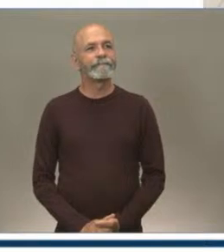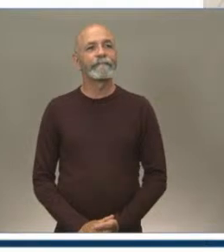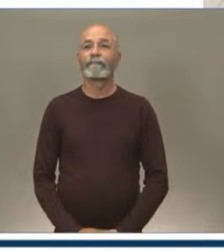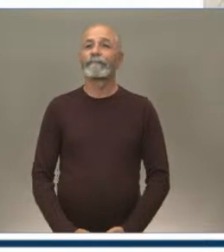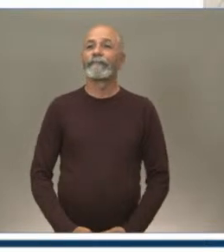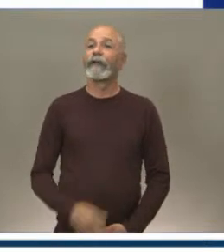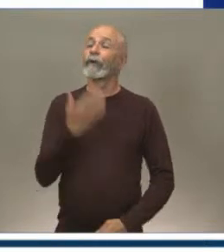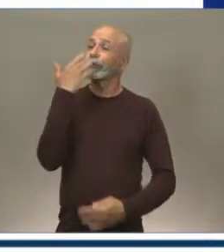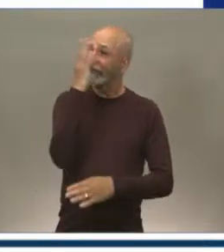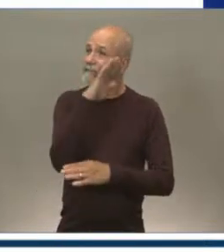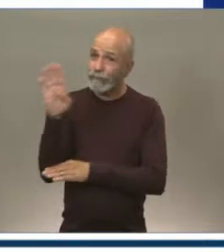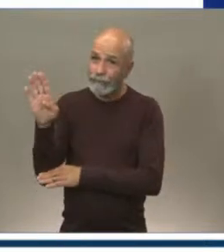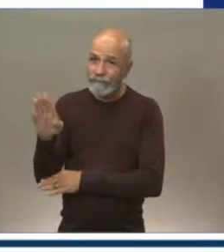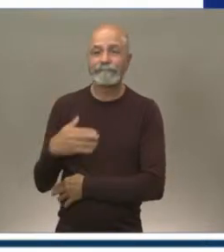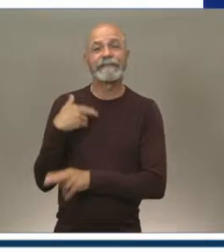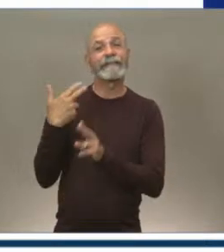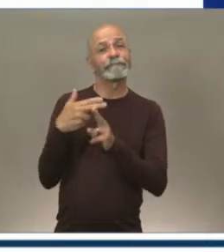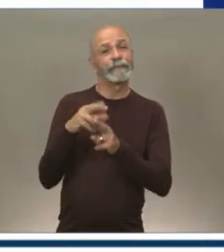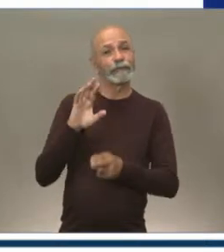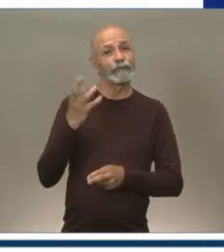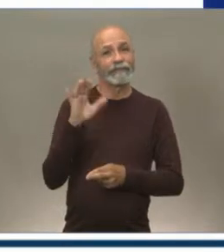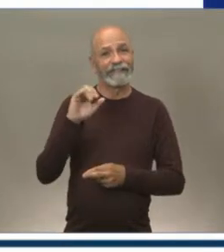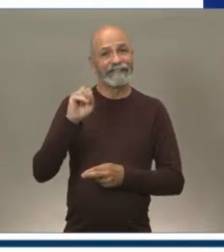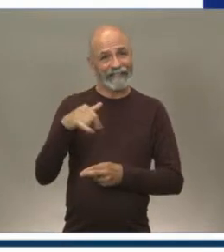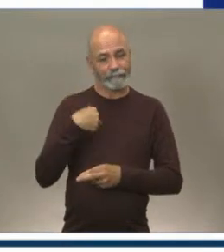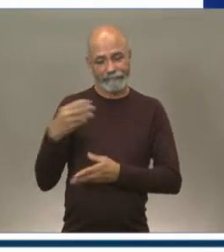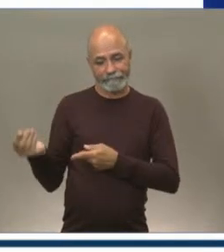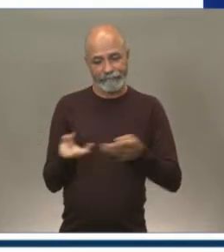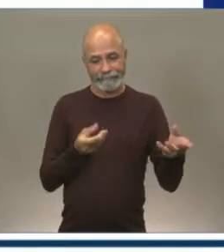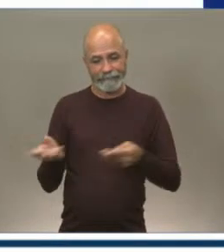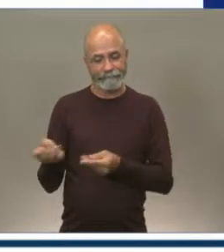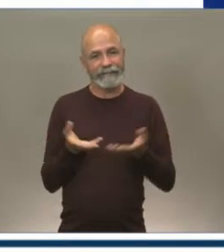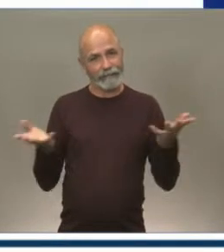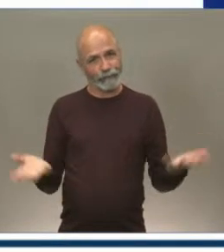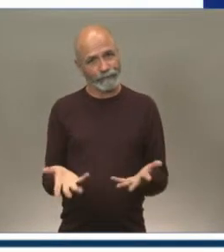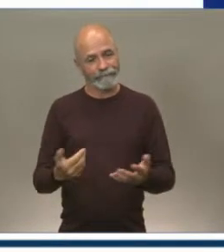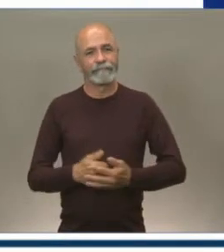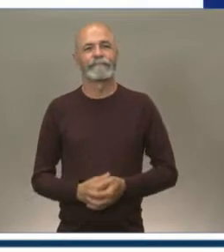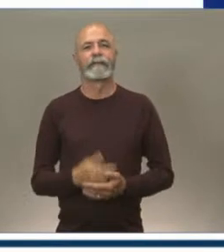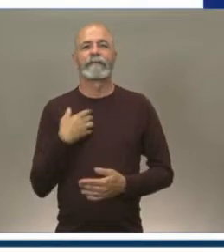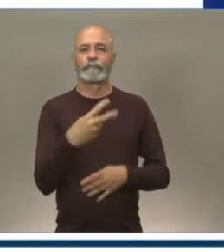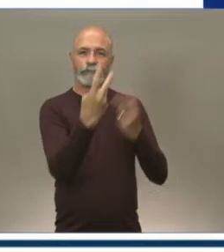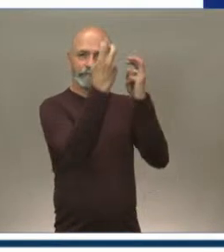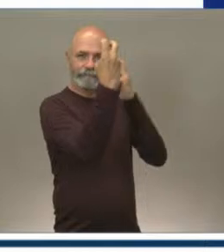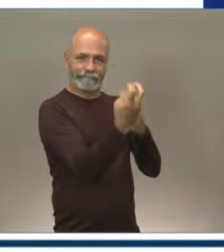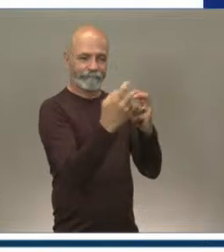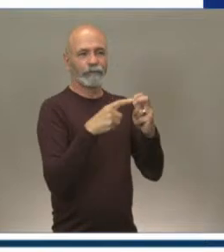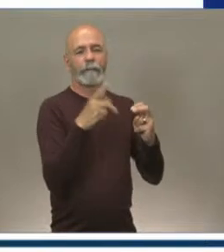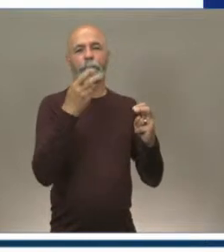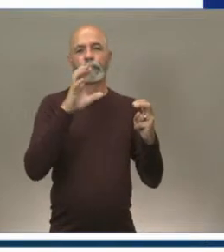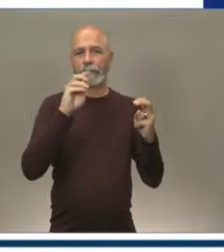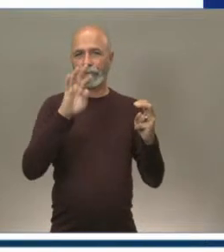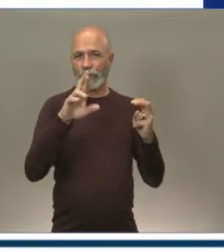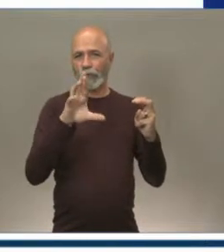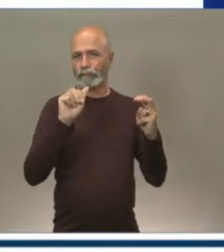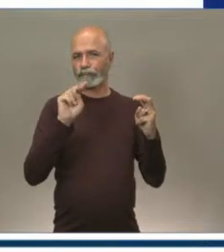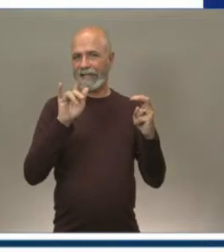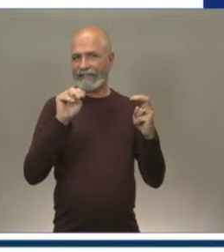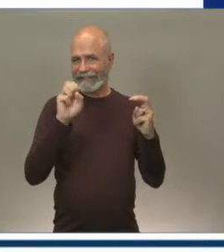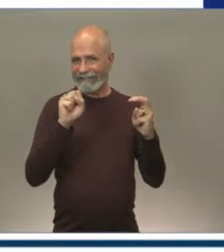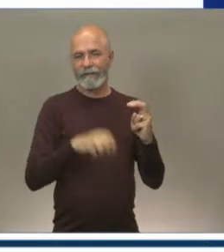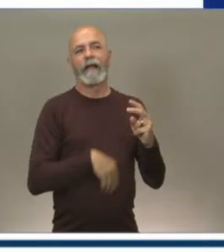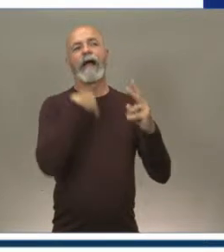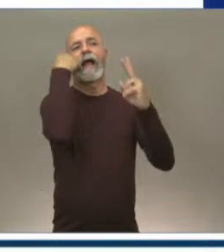Good afternoon, everyone. My name is Chrissy Matheson, and I'll be your moderator for today's press briefing. Before we begin, I'd like to introduce the Premier of Nova Scotia, the Honourable Ian